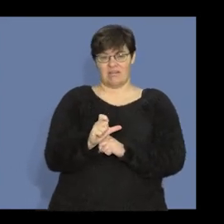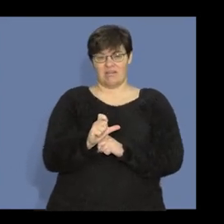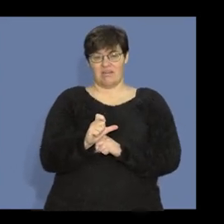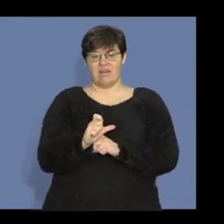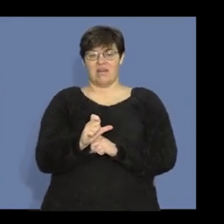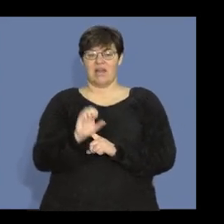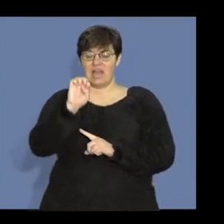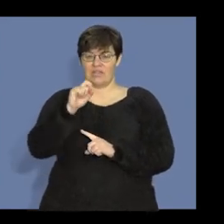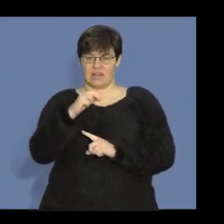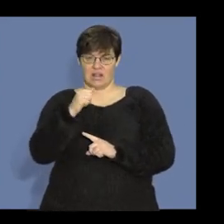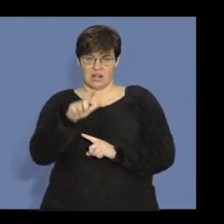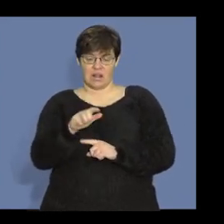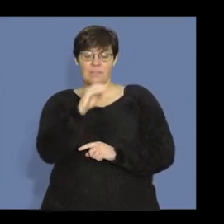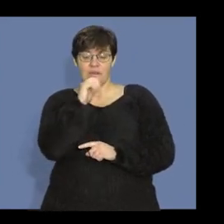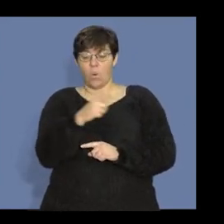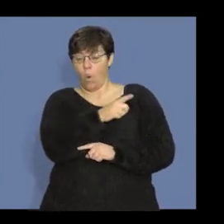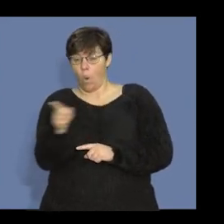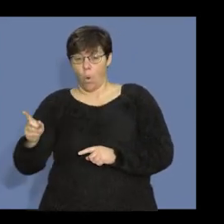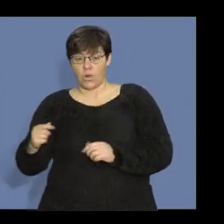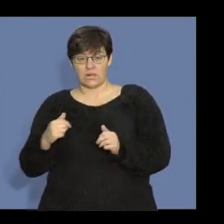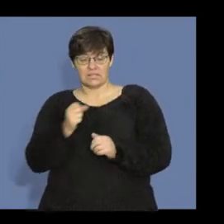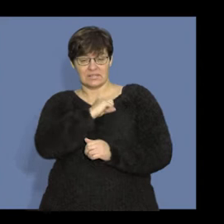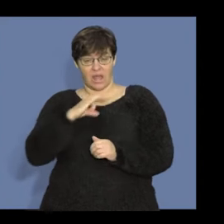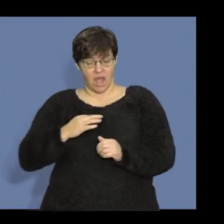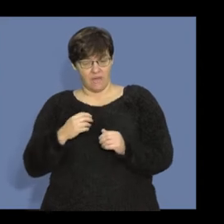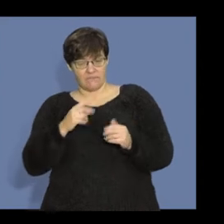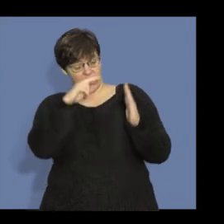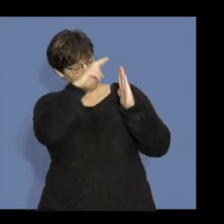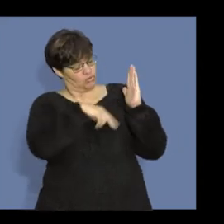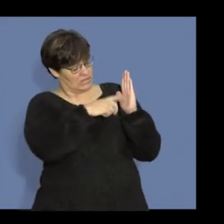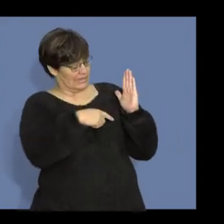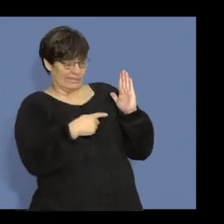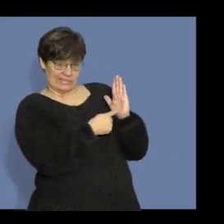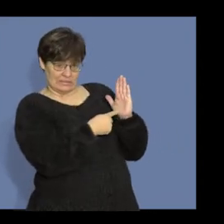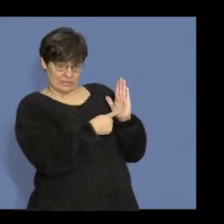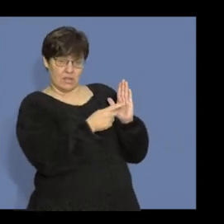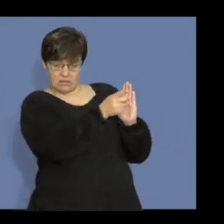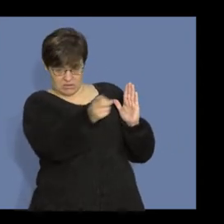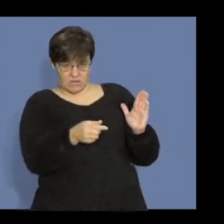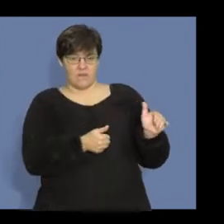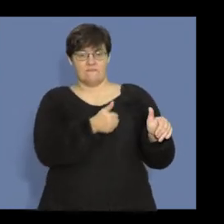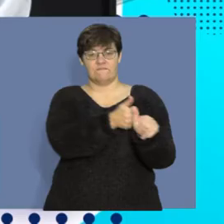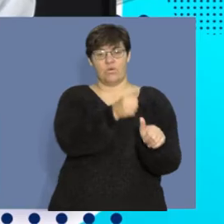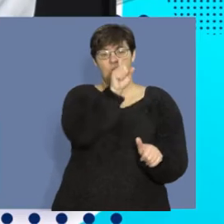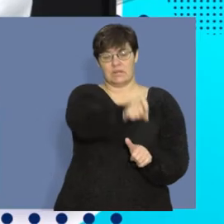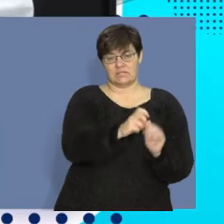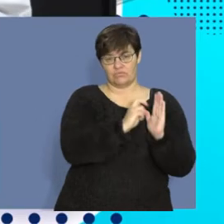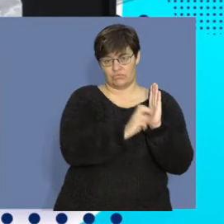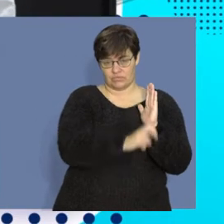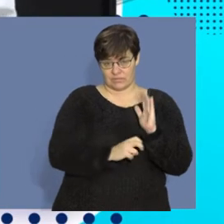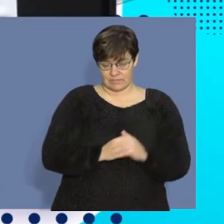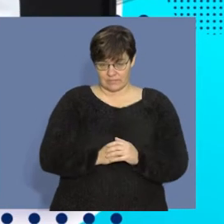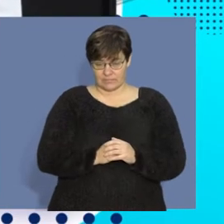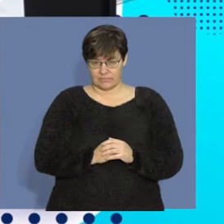that guides the actions of all employees. It is so important.